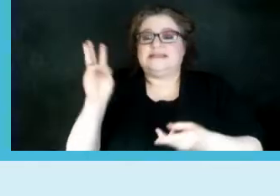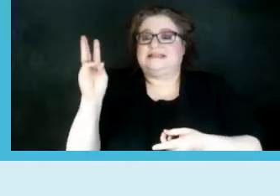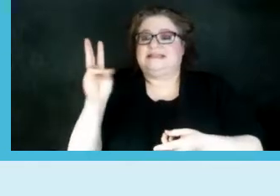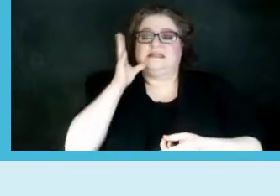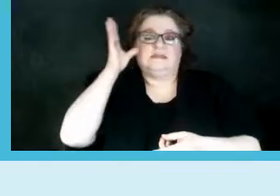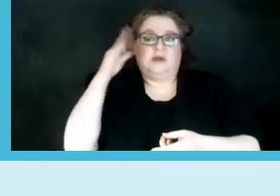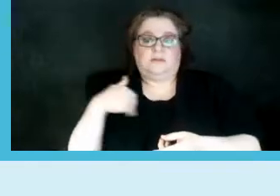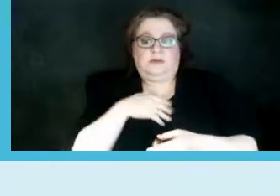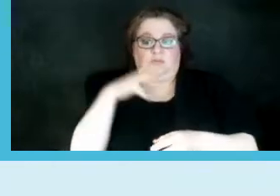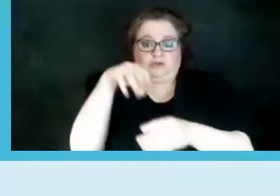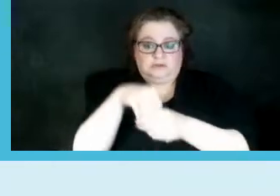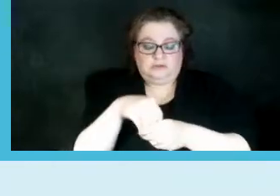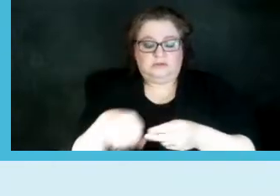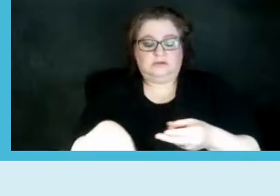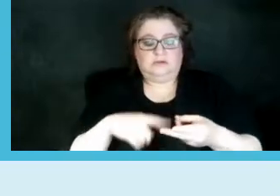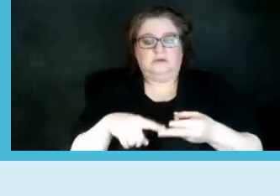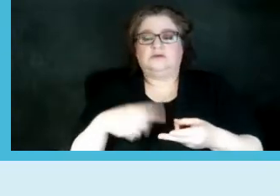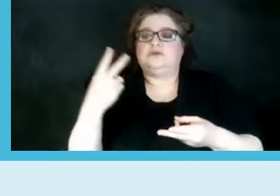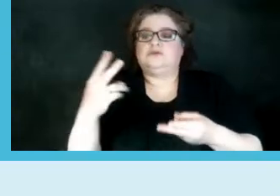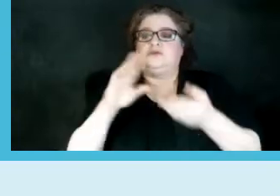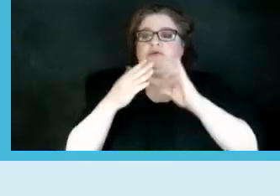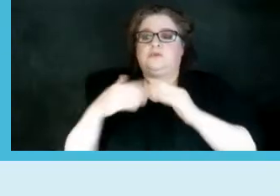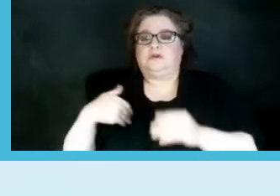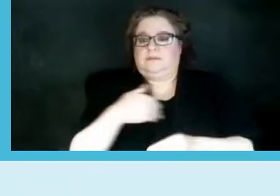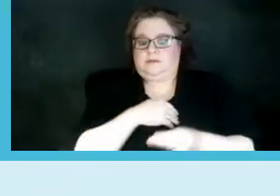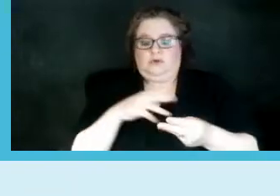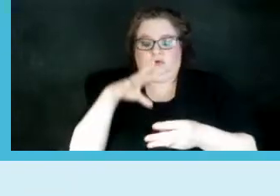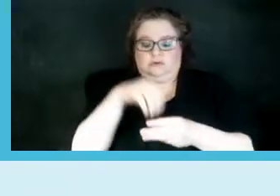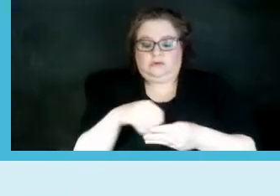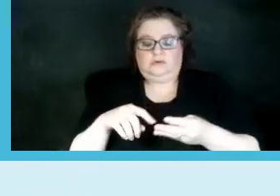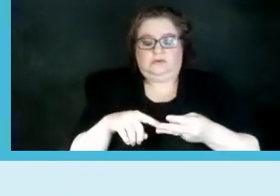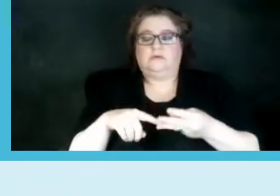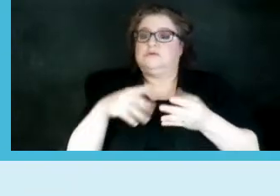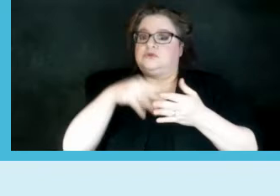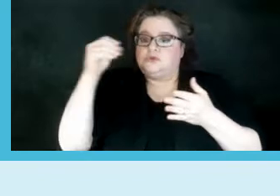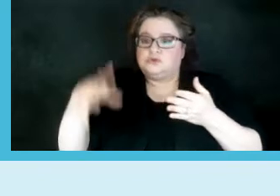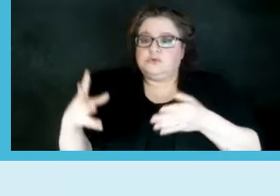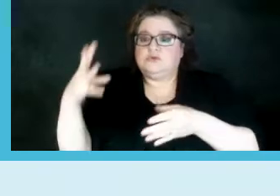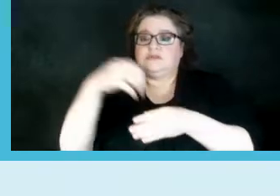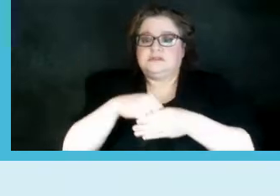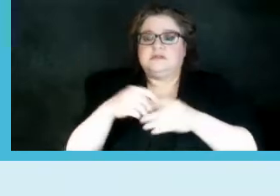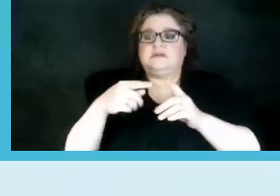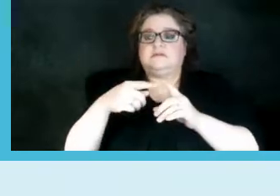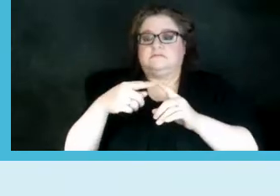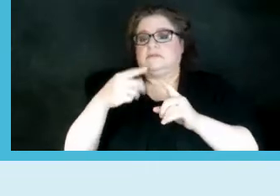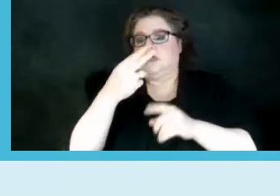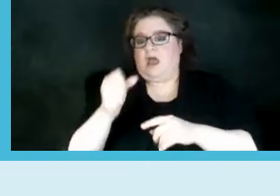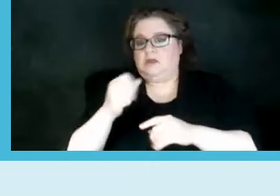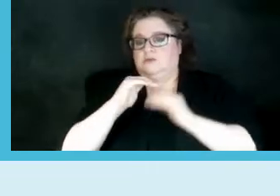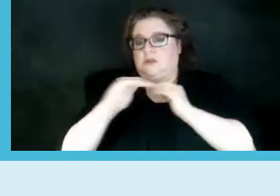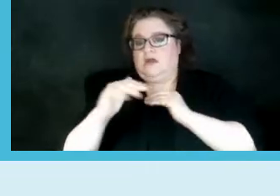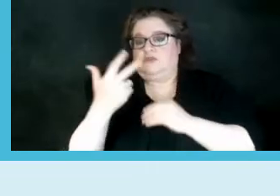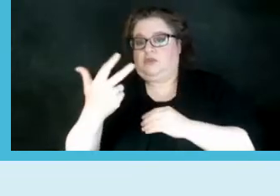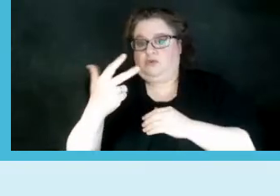on LSCs. We have 2 community members. We also have students on the high school level. We have 3